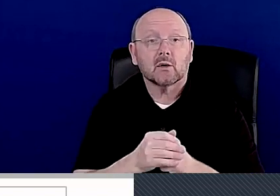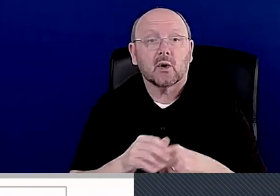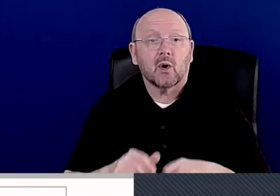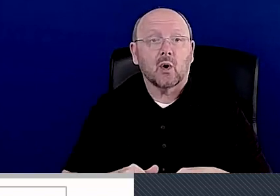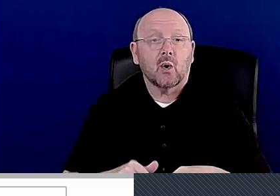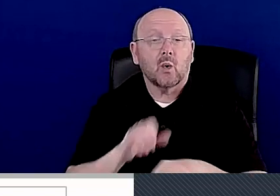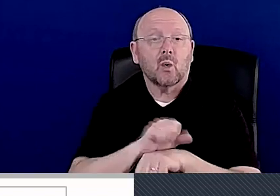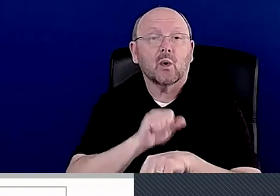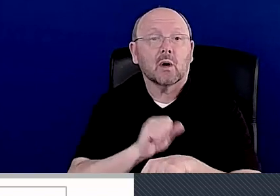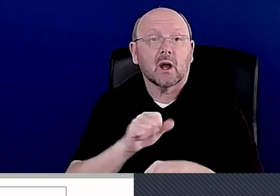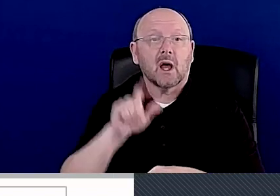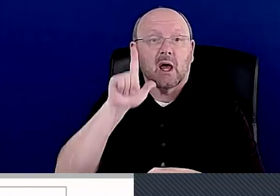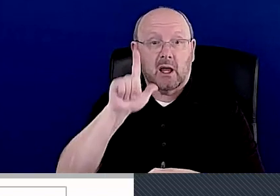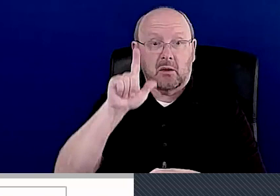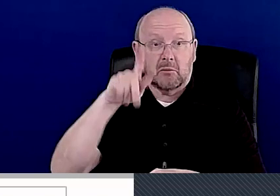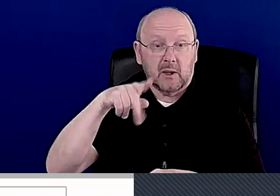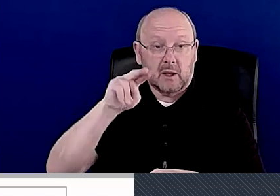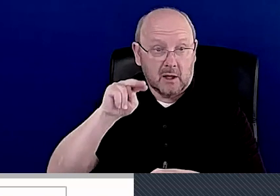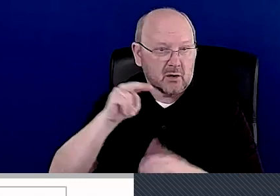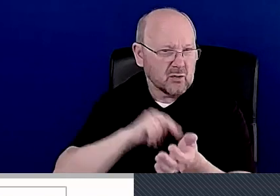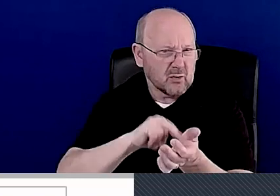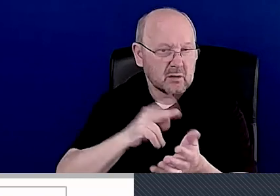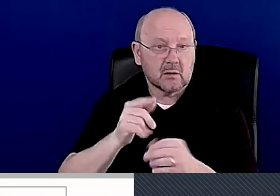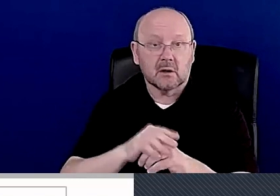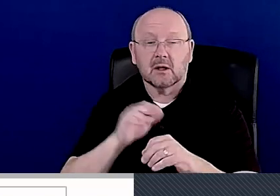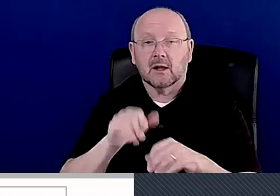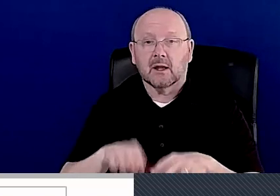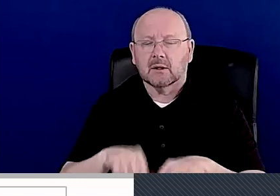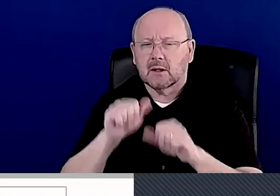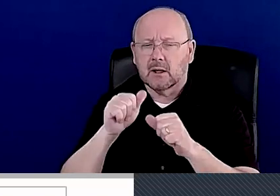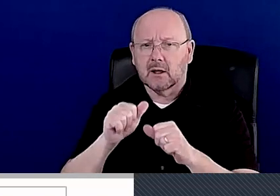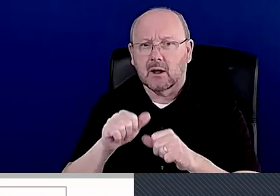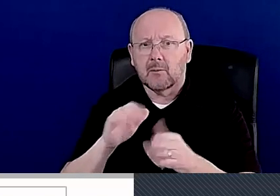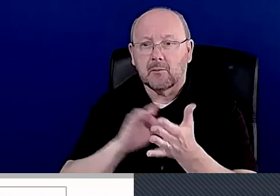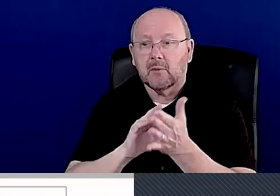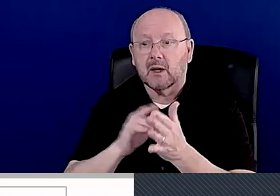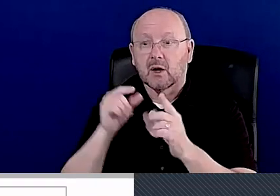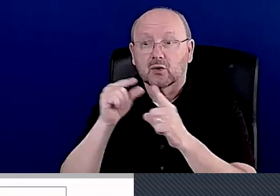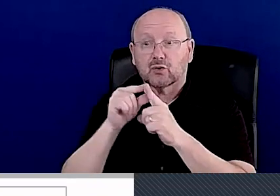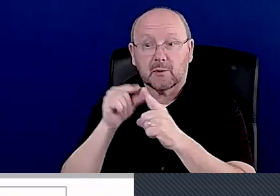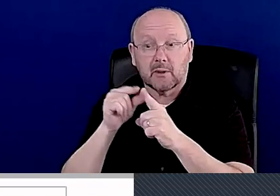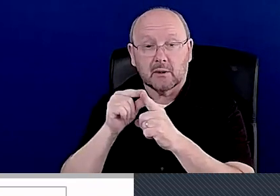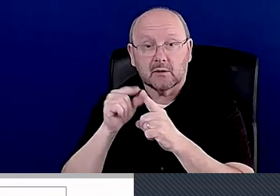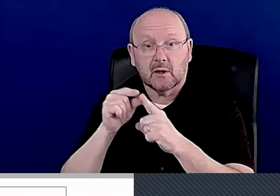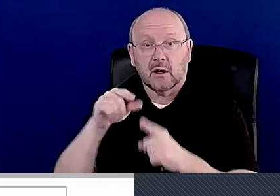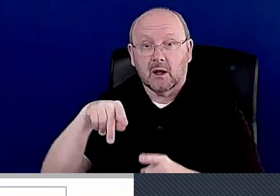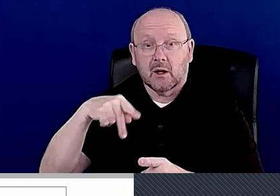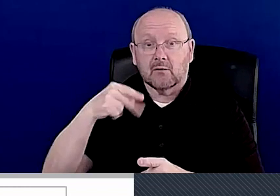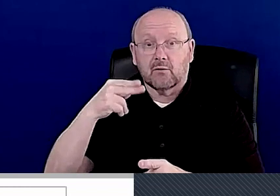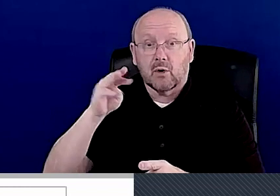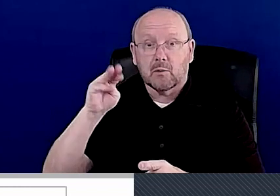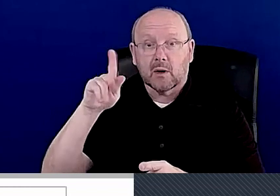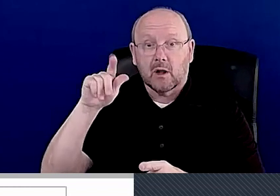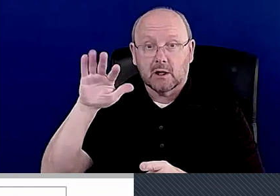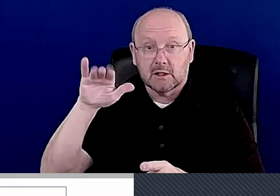program at Fresno Adult School, they can take the medical terminology and the pharmacology with us. And Fresno Adult School is